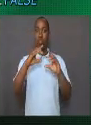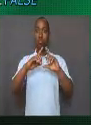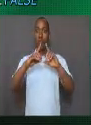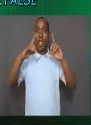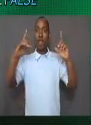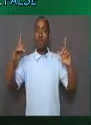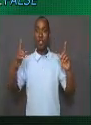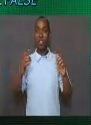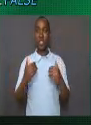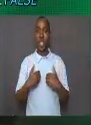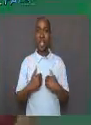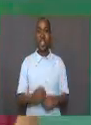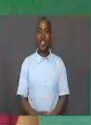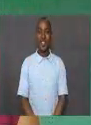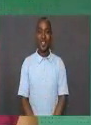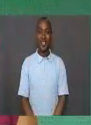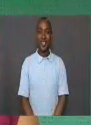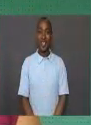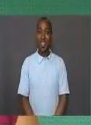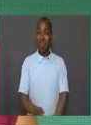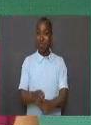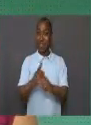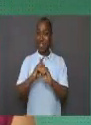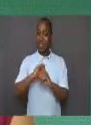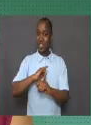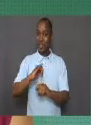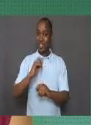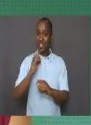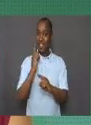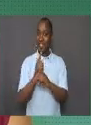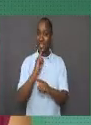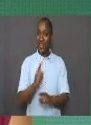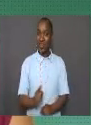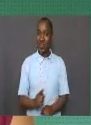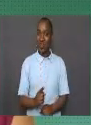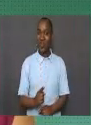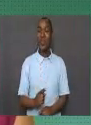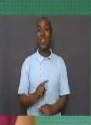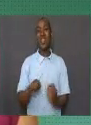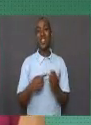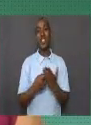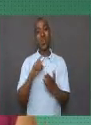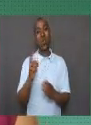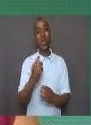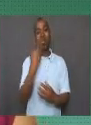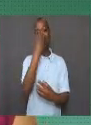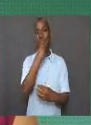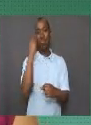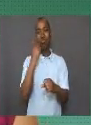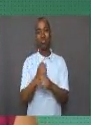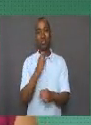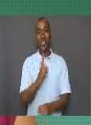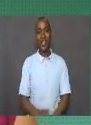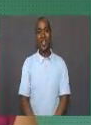the magnification. Were you able to answer them correctly? If so,